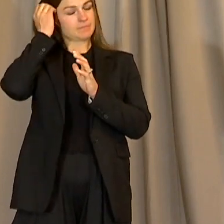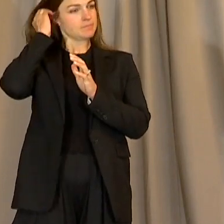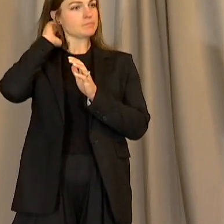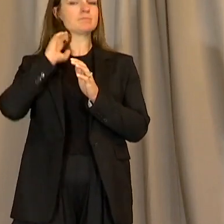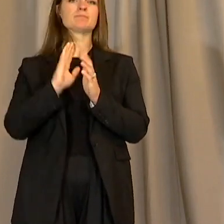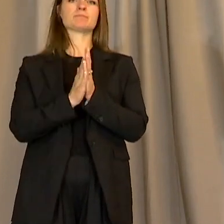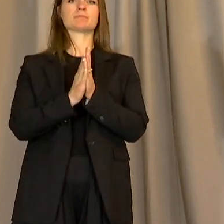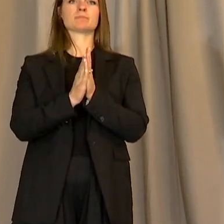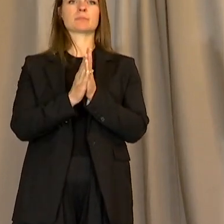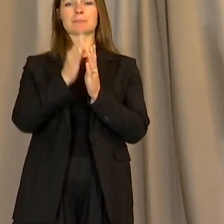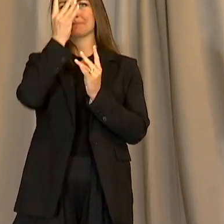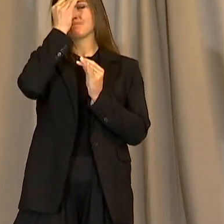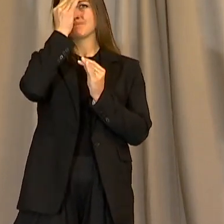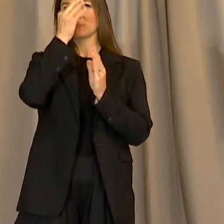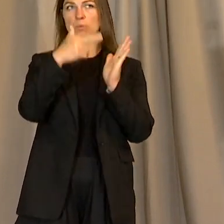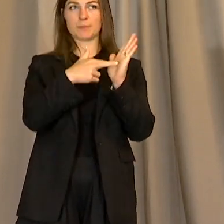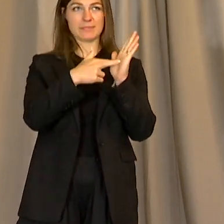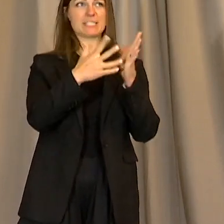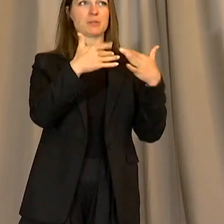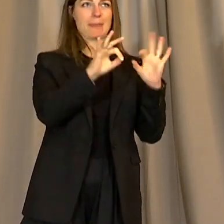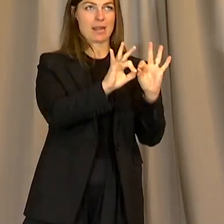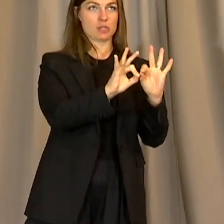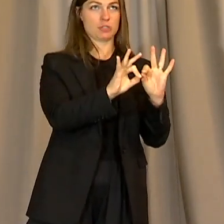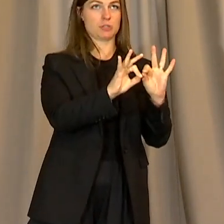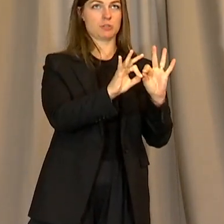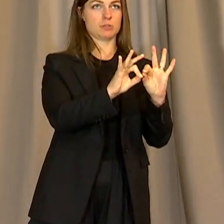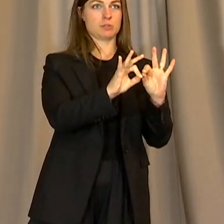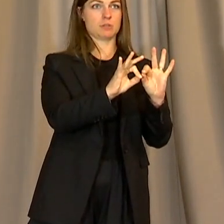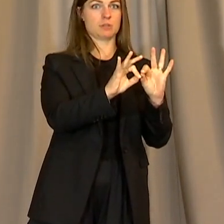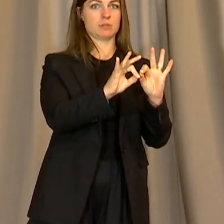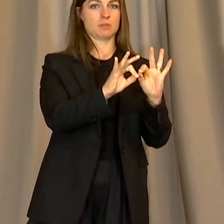representation matters. That's what you said. Okay, representation matters.